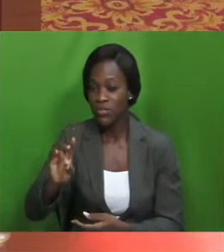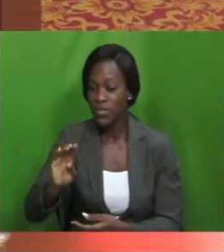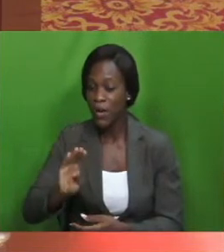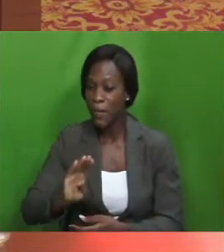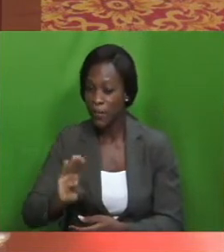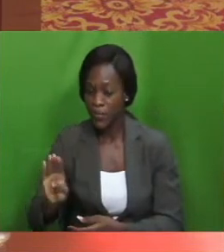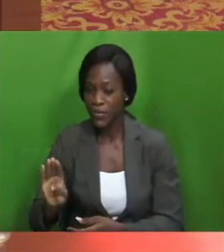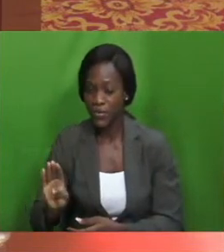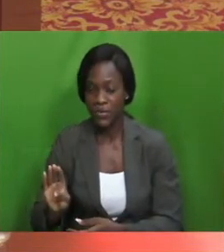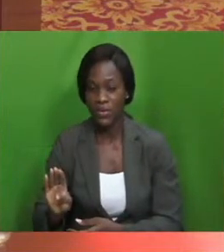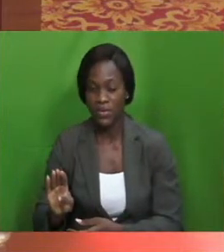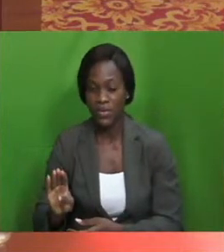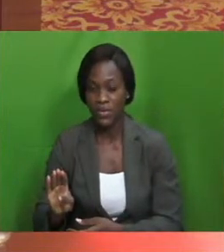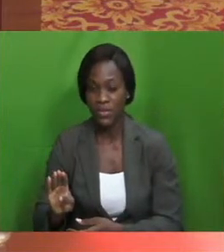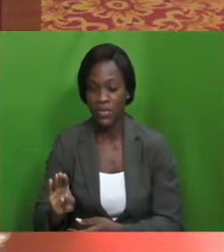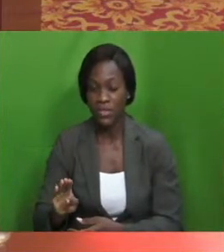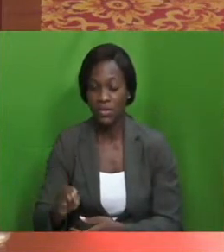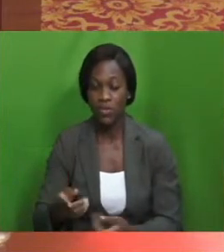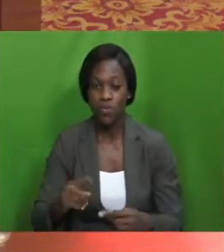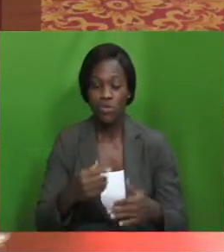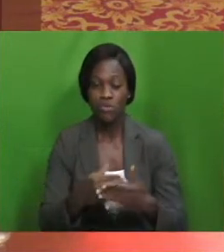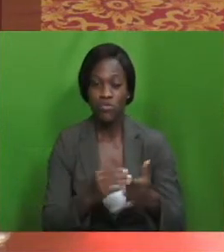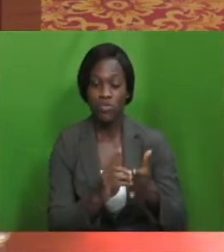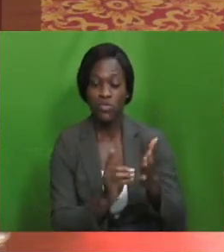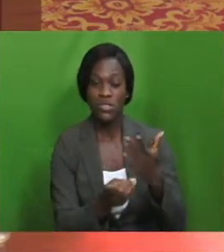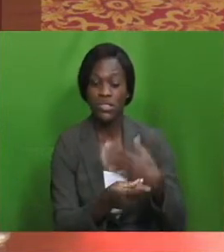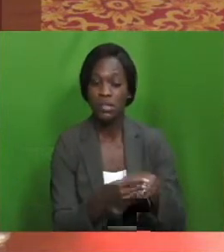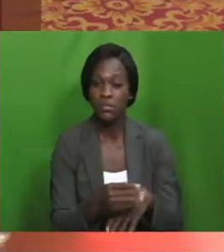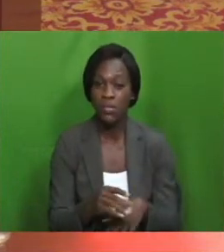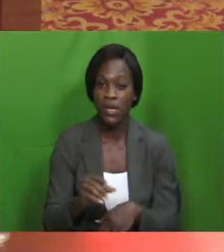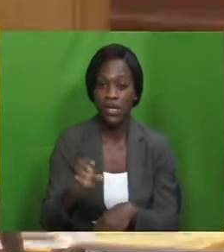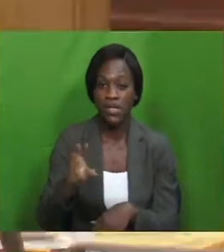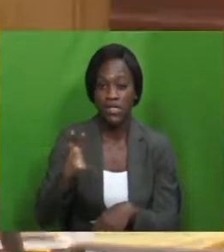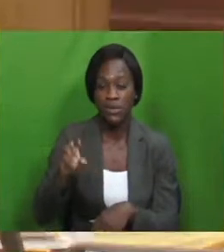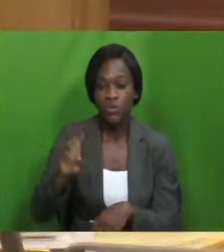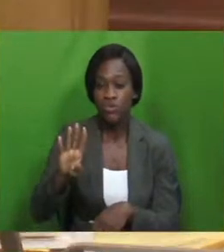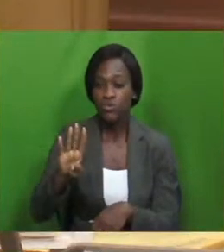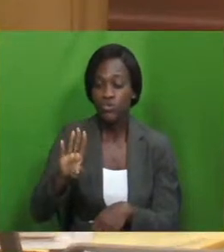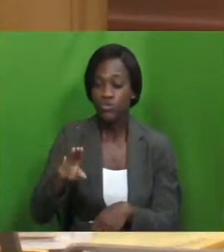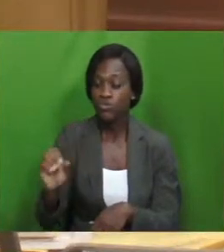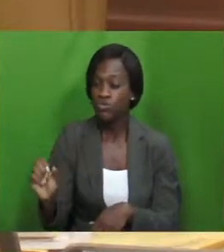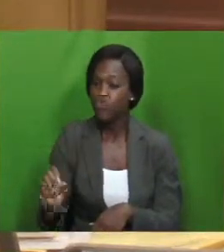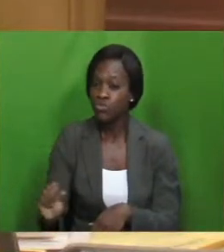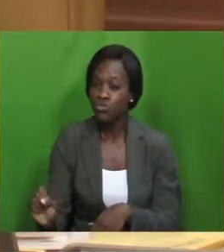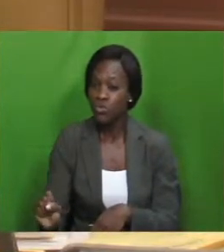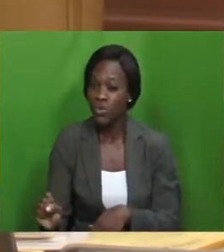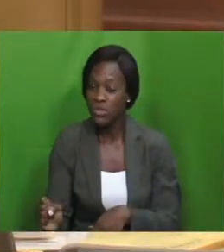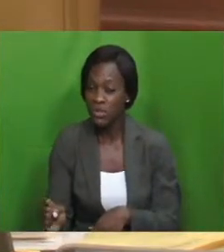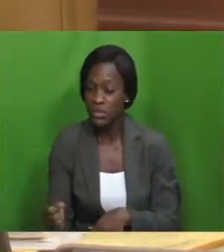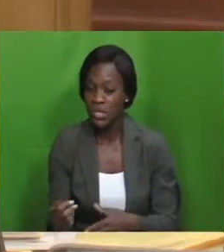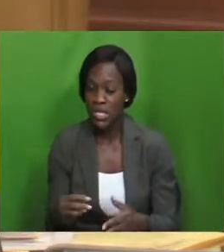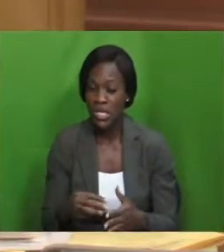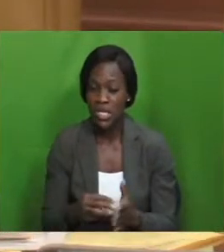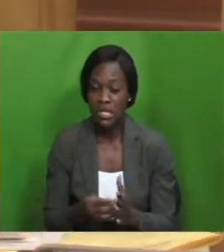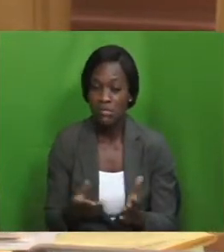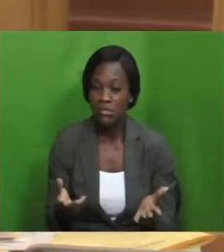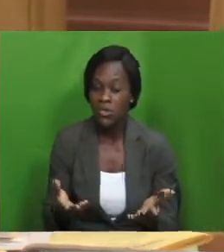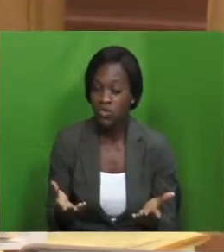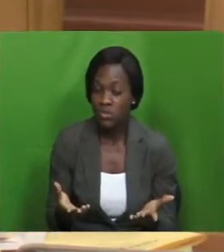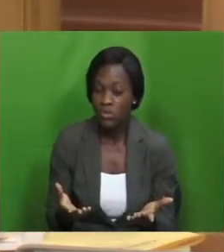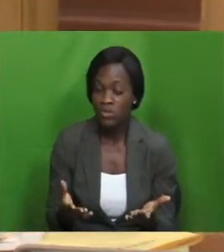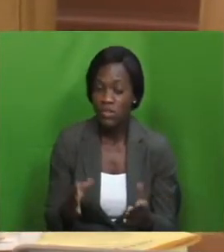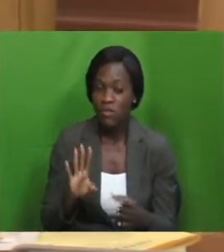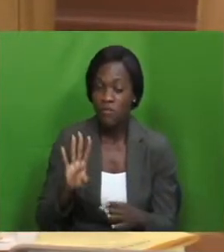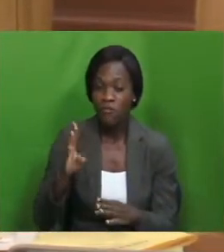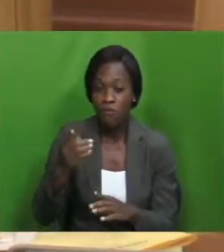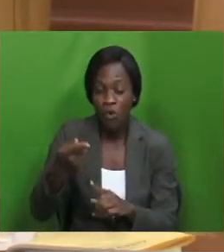of $8.624 billion. This provides us not with a targeted 4 months cover, but